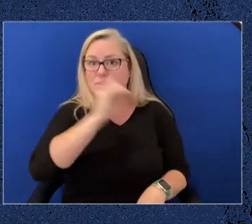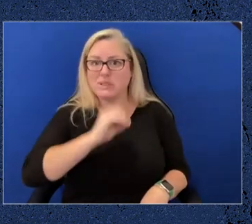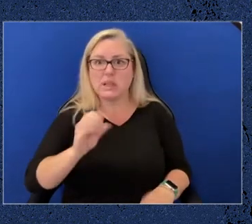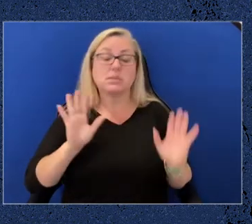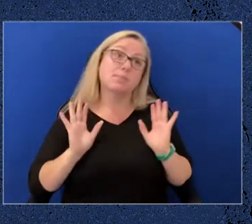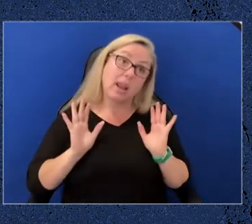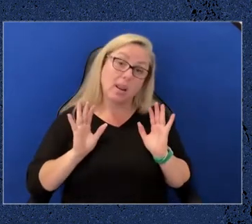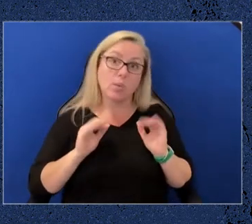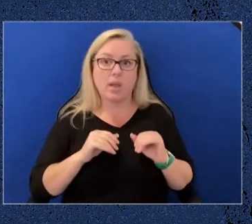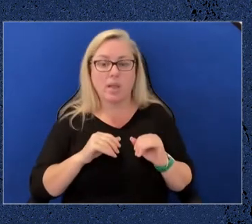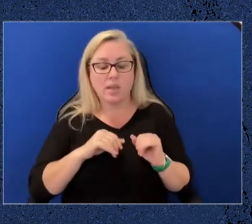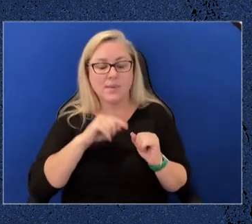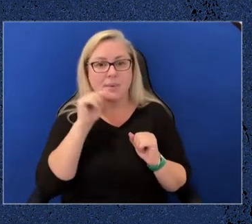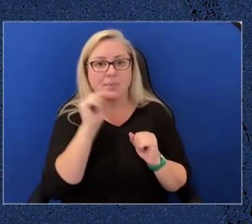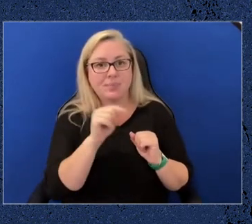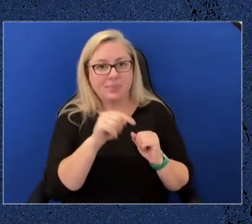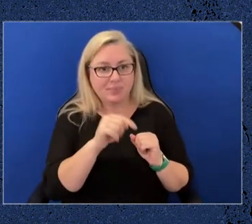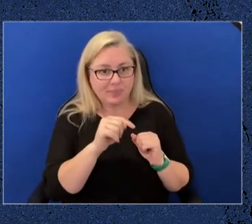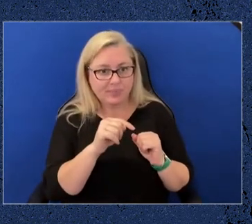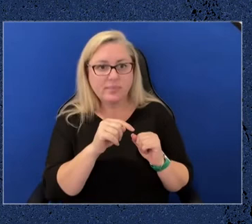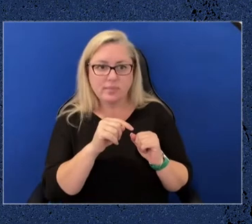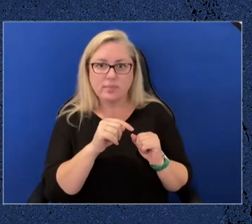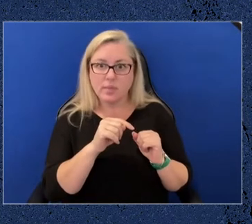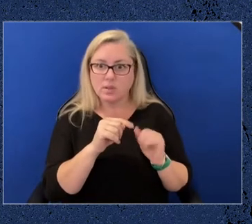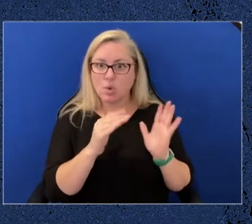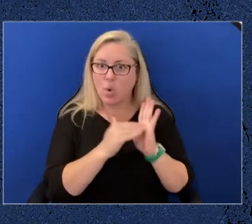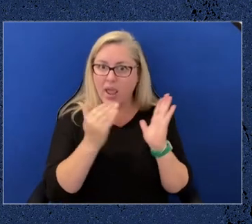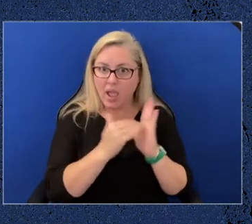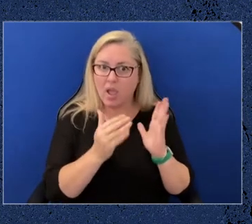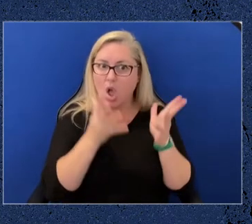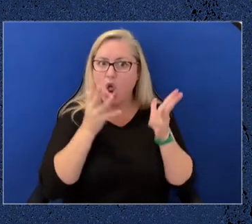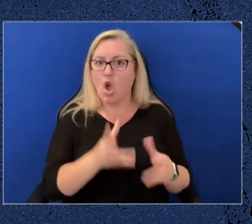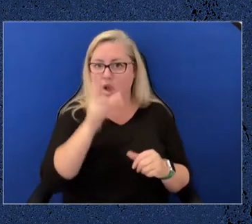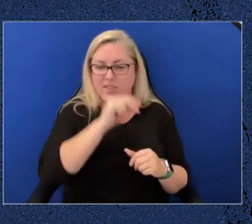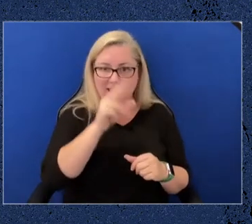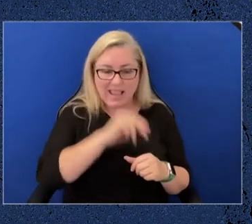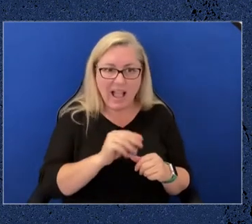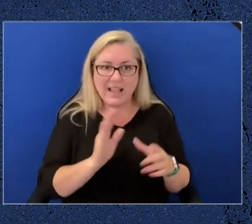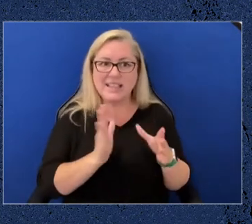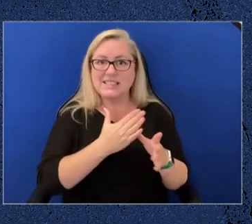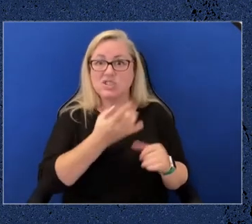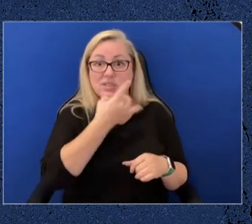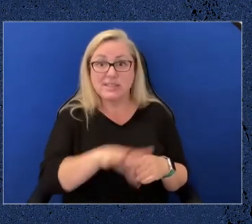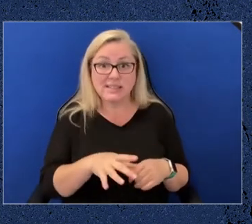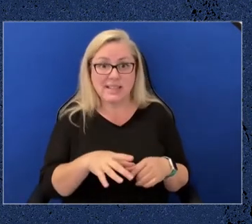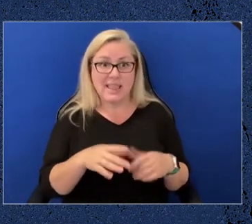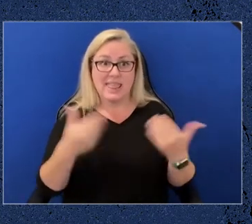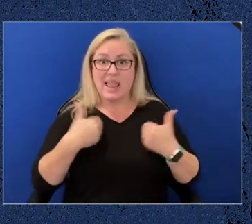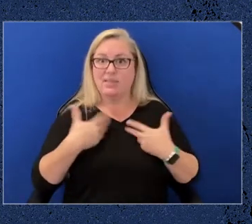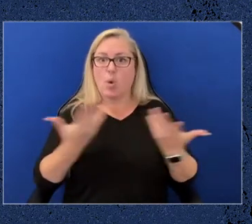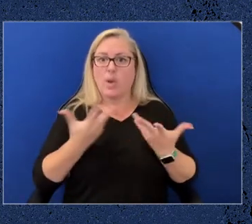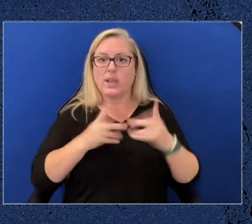and so that instantly suggests there's lots of young Indigenous kids. Most of them live in urban environments.